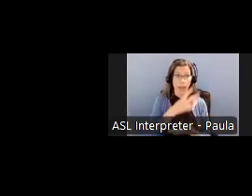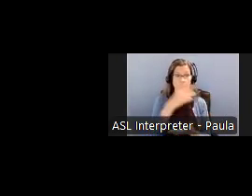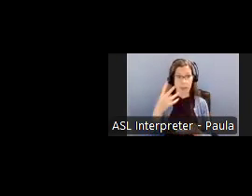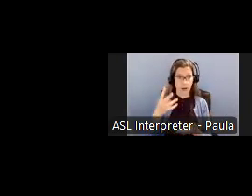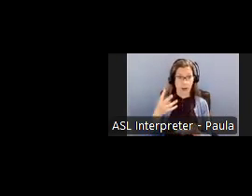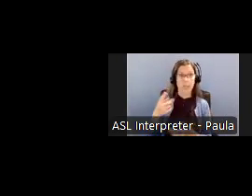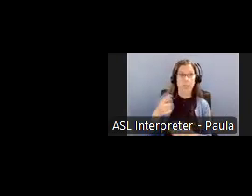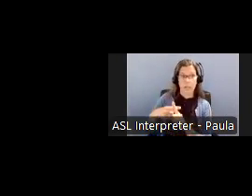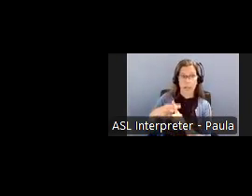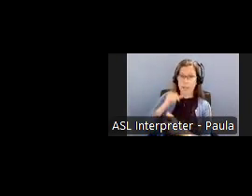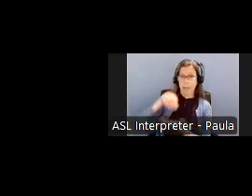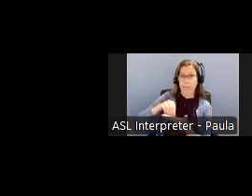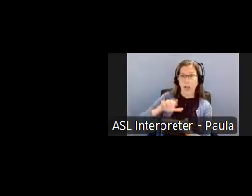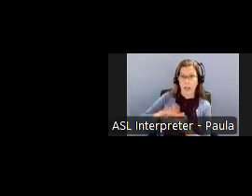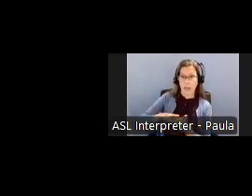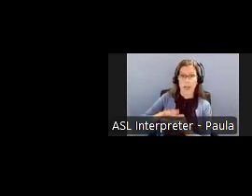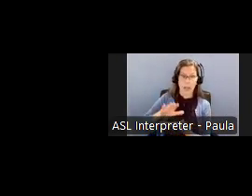are